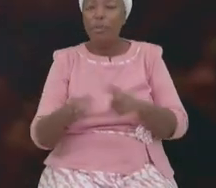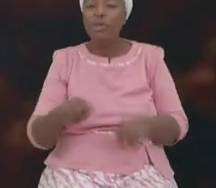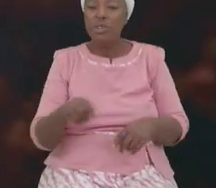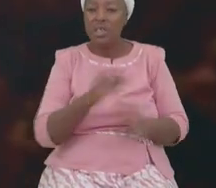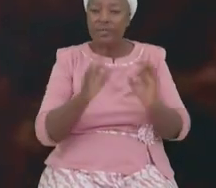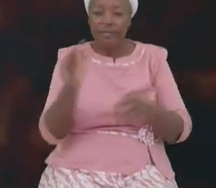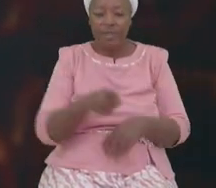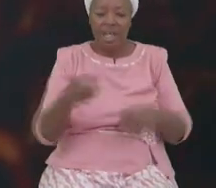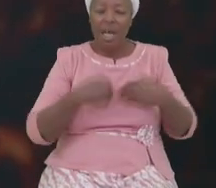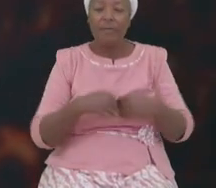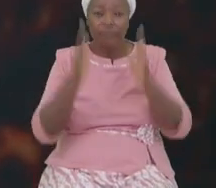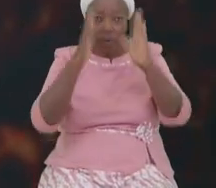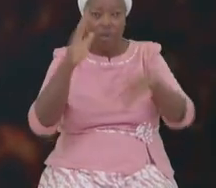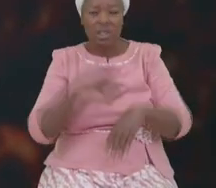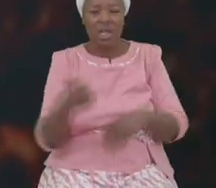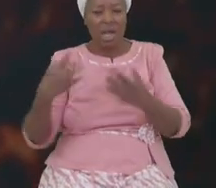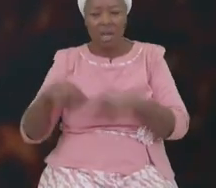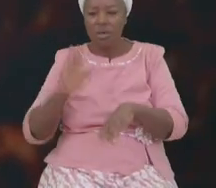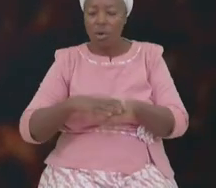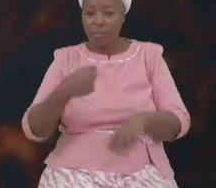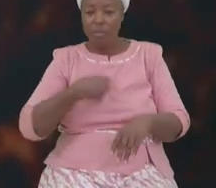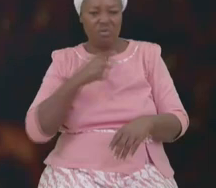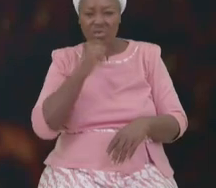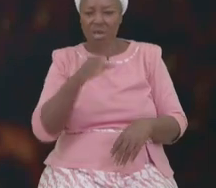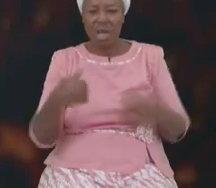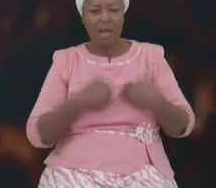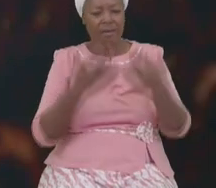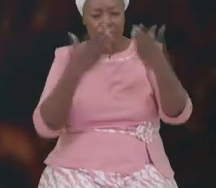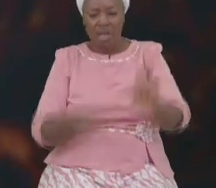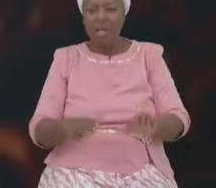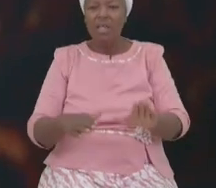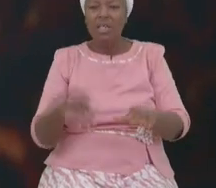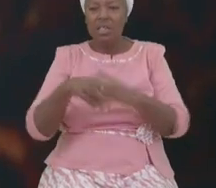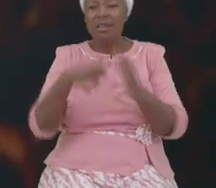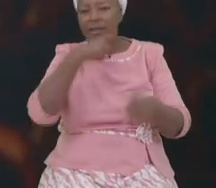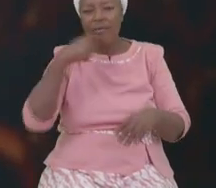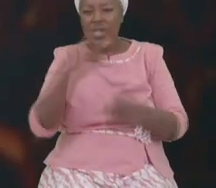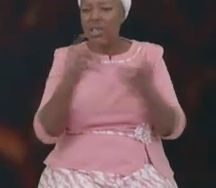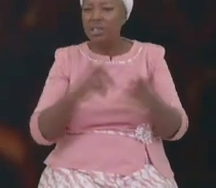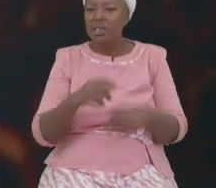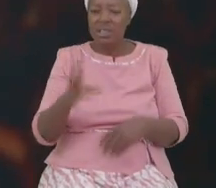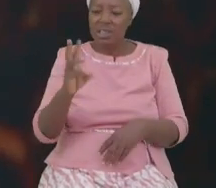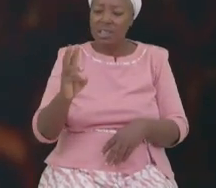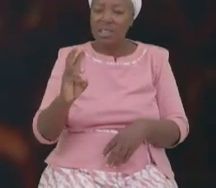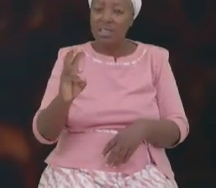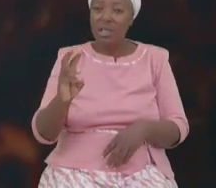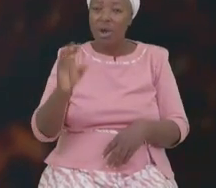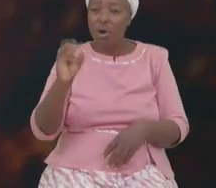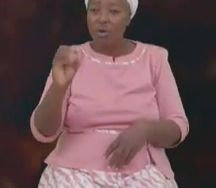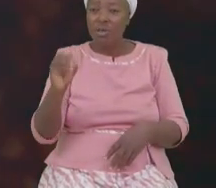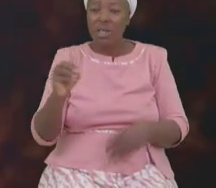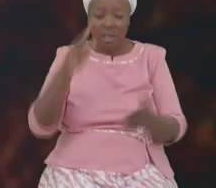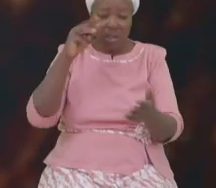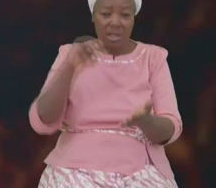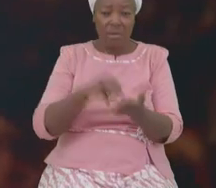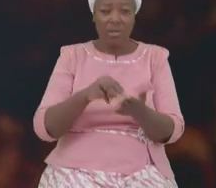me, they would not have perished in the wilderness. 600,000 men that came out of the